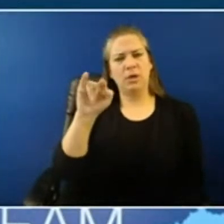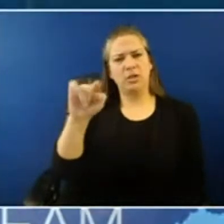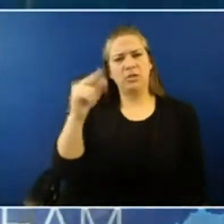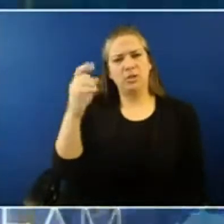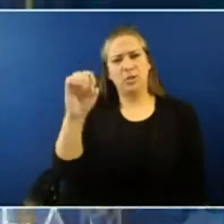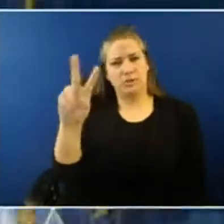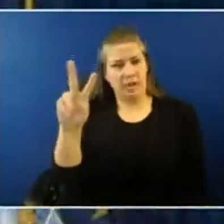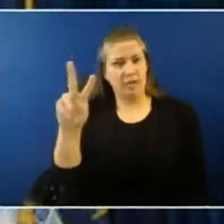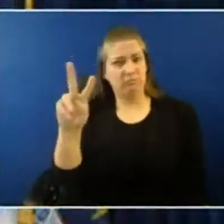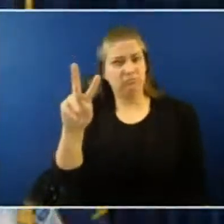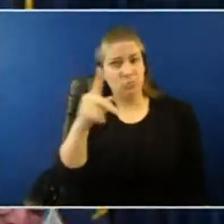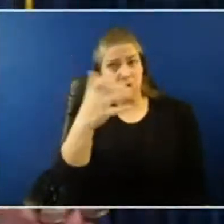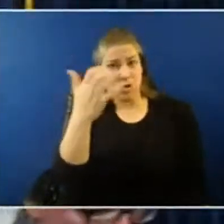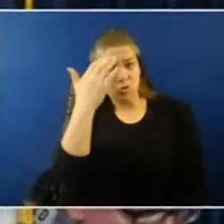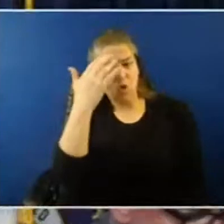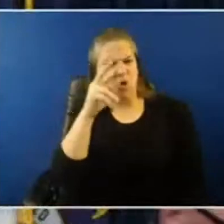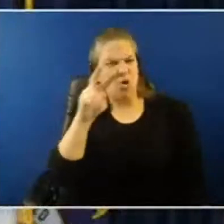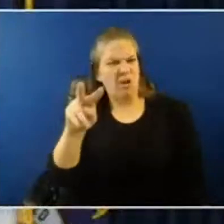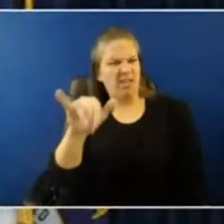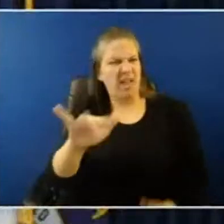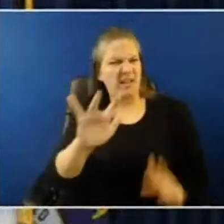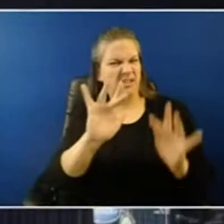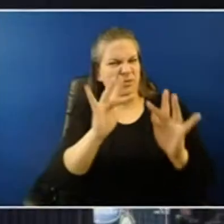Governor, I'll turn it back over to you. Thank you, sir.